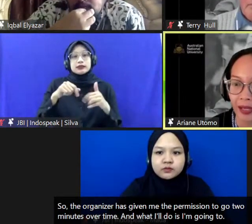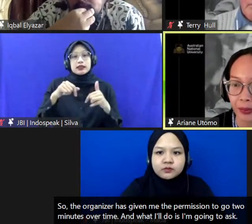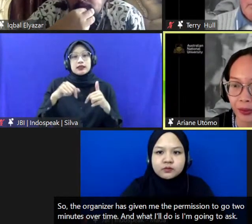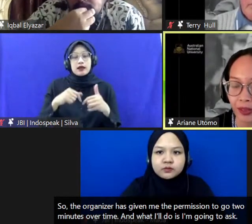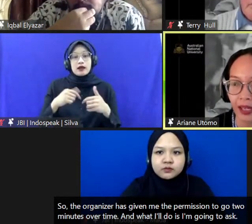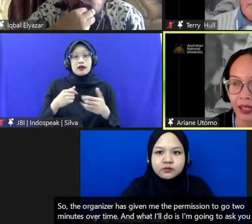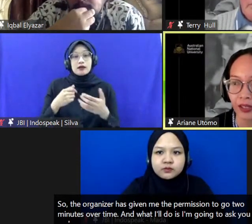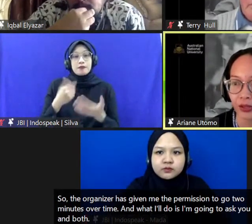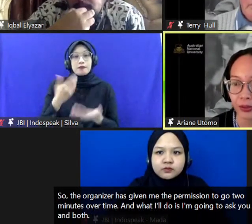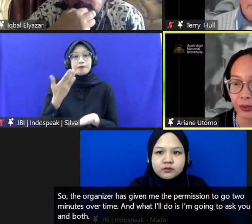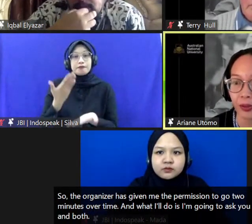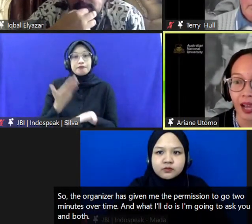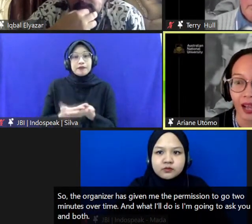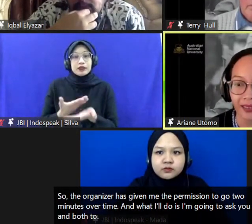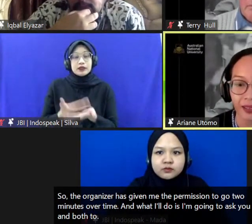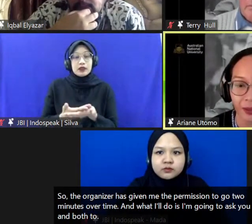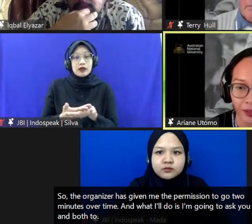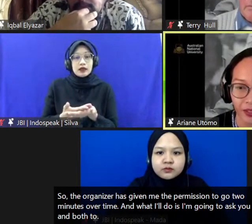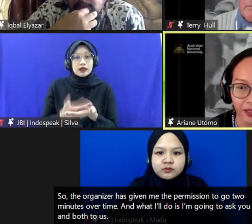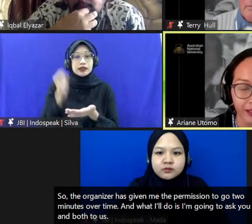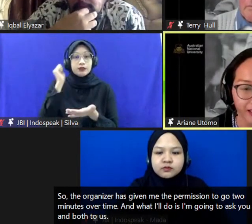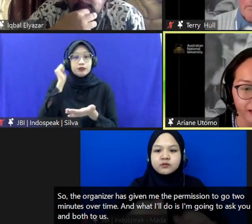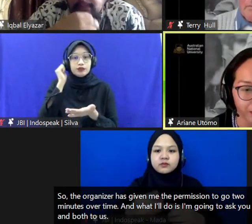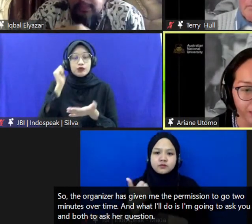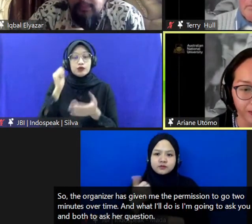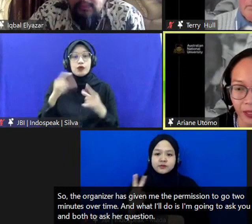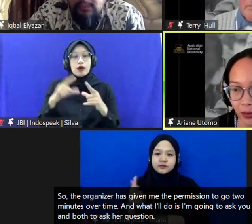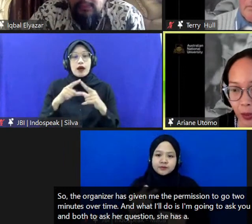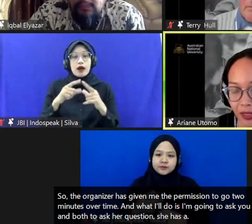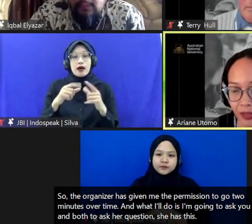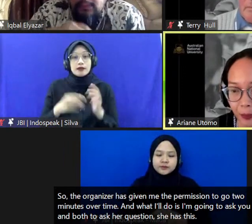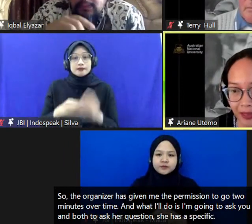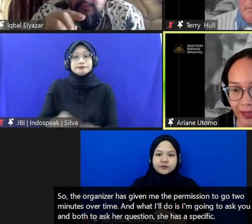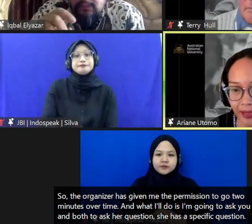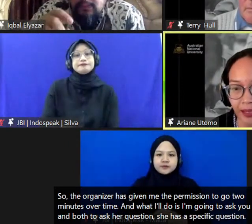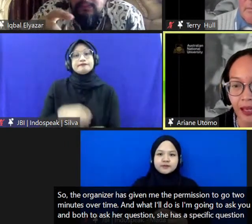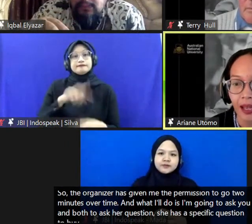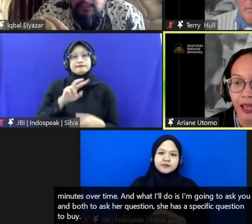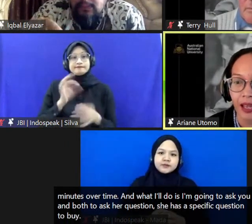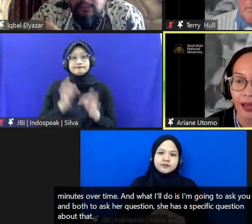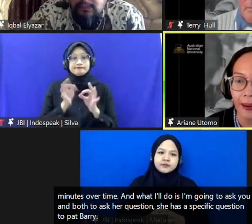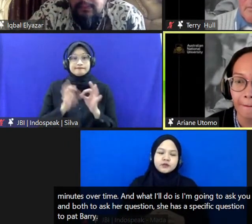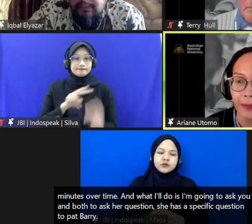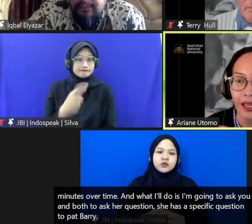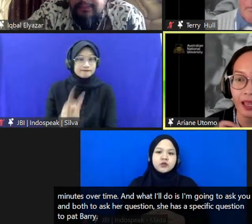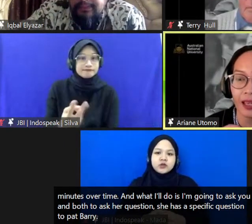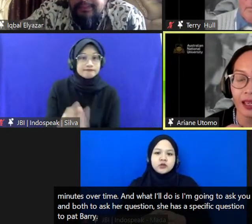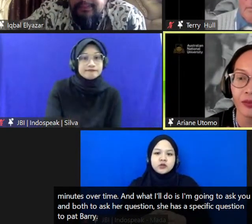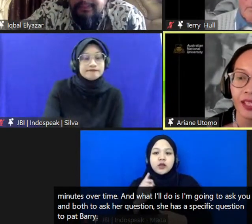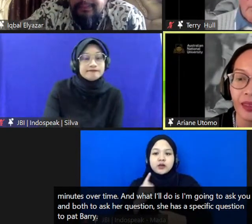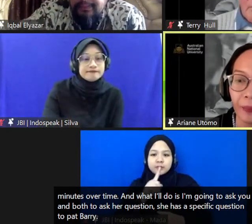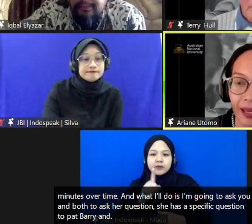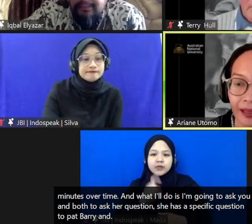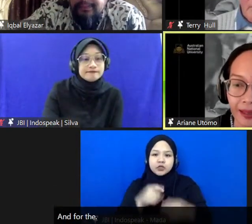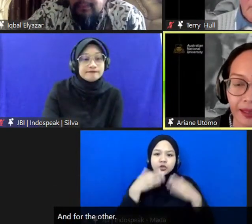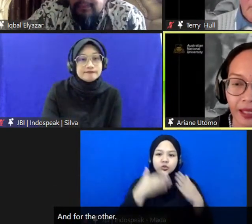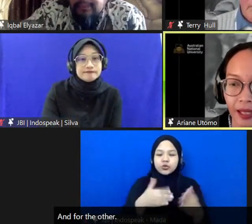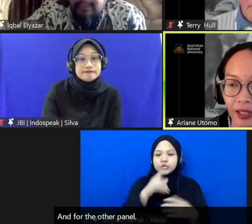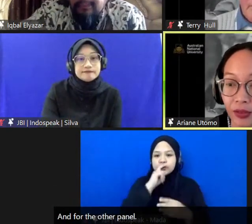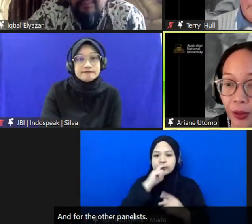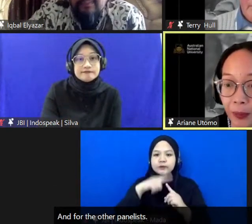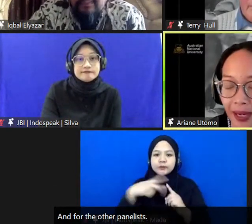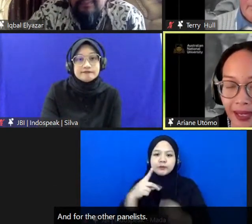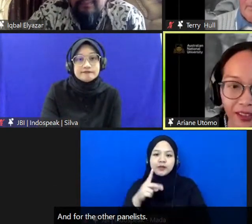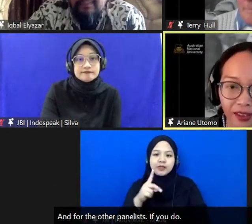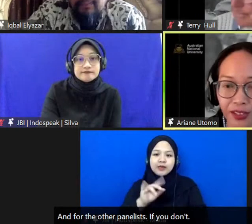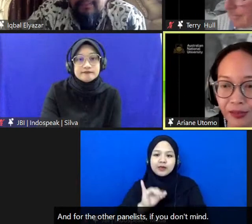Ibu Ann Booth to ask her question. She has a specific question to Pak Terry. And for the other panelists,